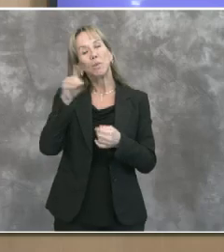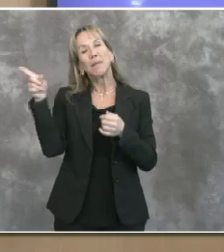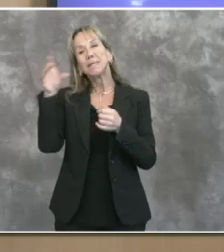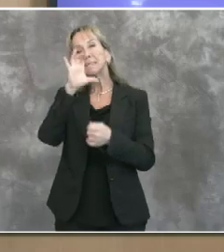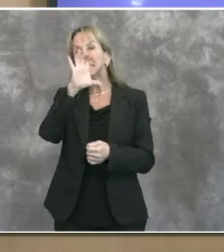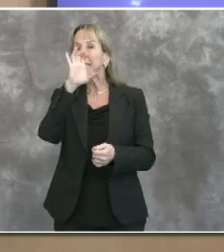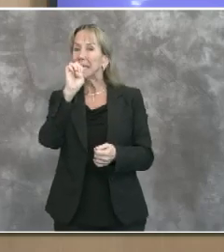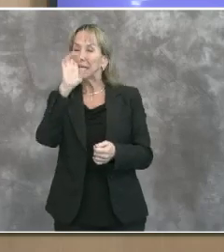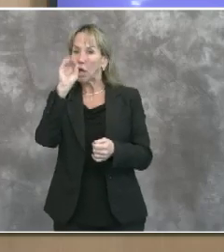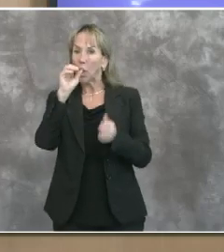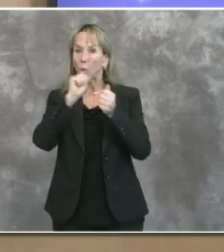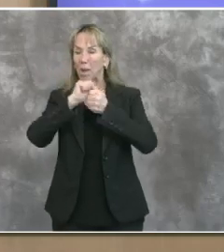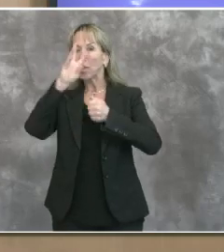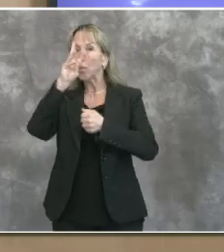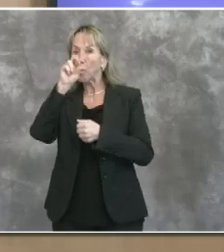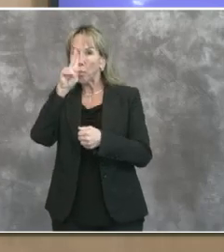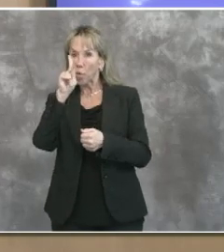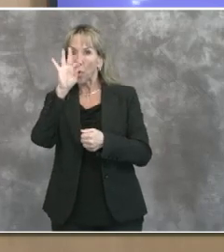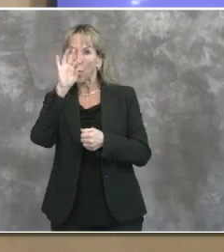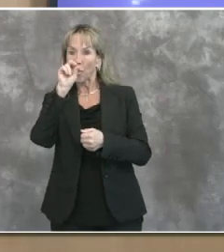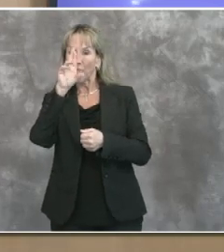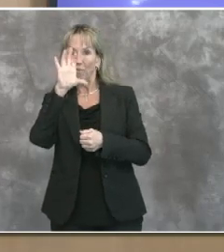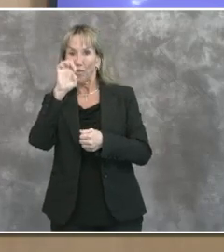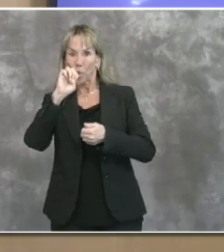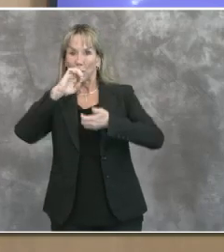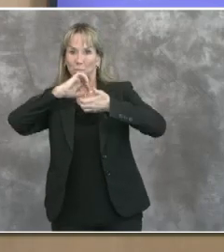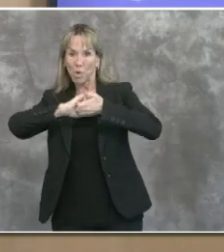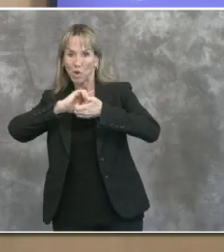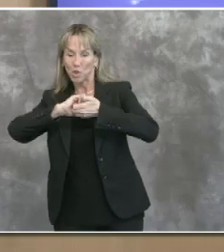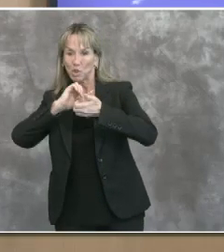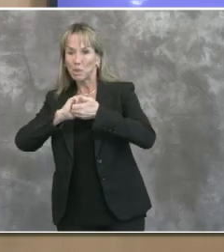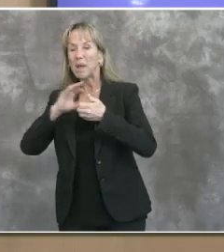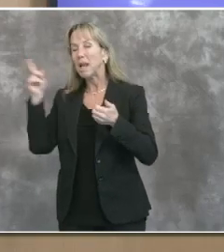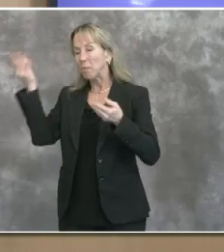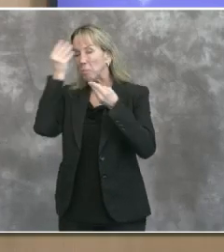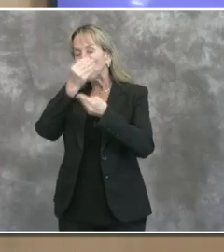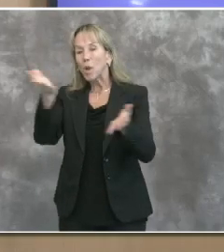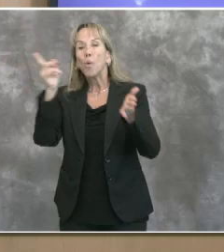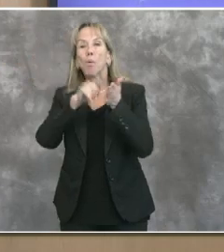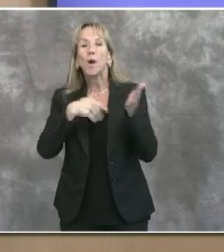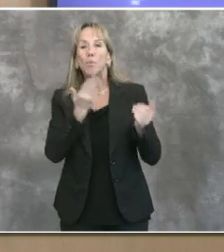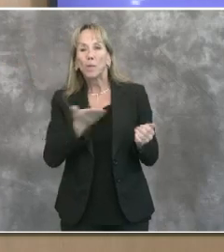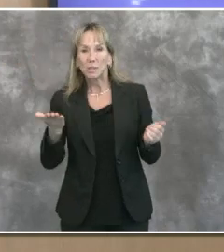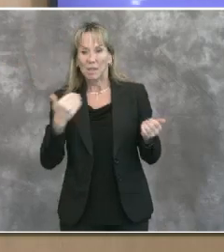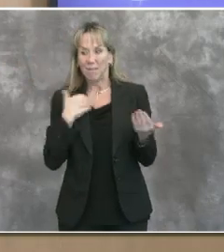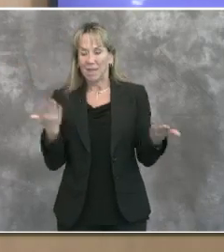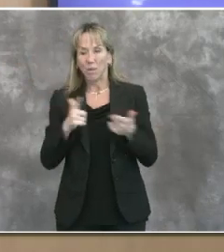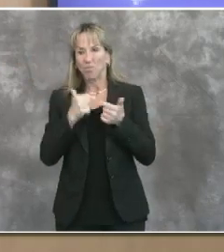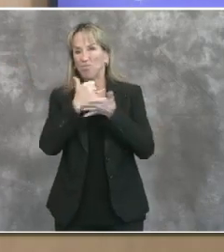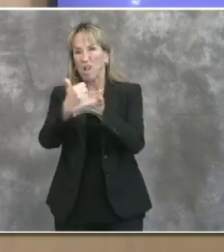Partnership, for an update on some of the programs and efforts that they have available to help our San Diego workers. Thank you.